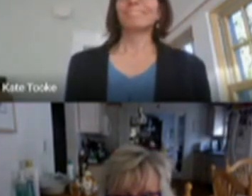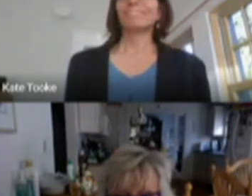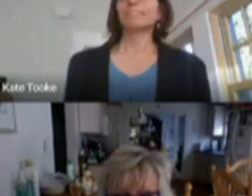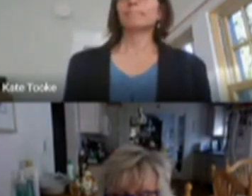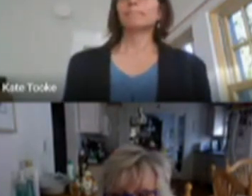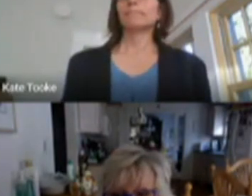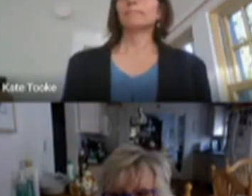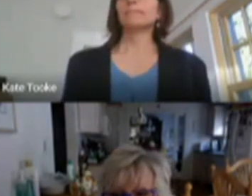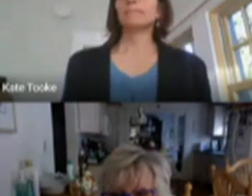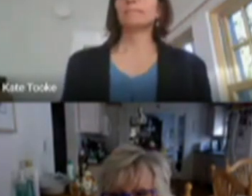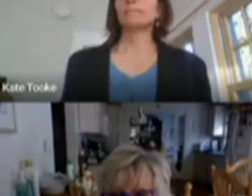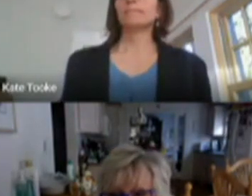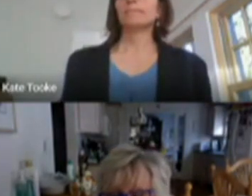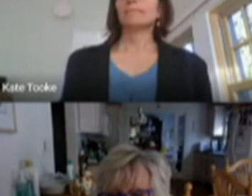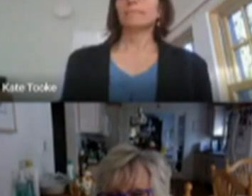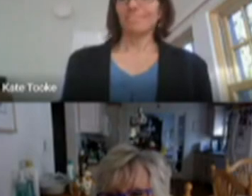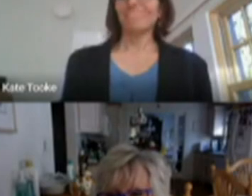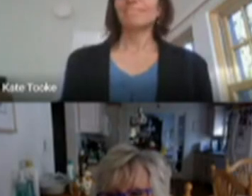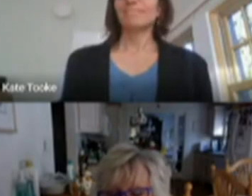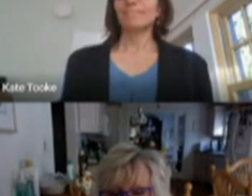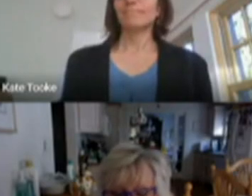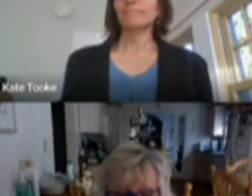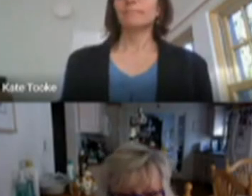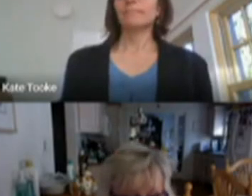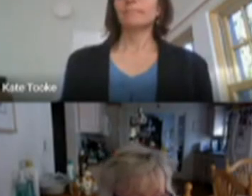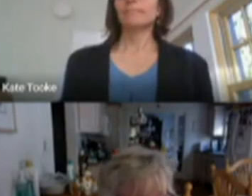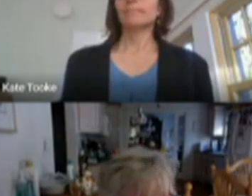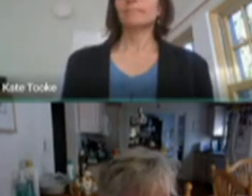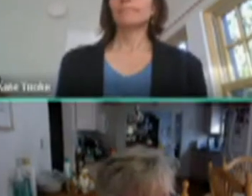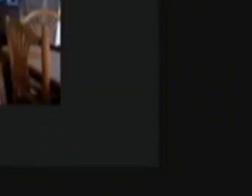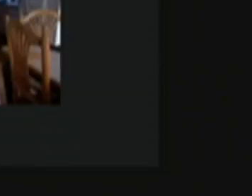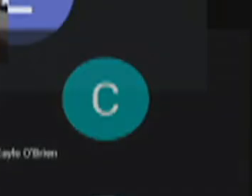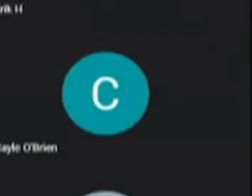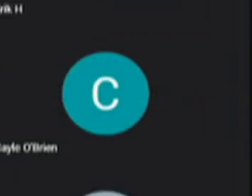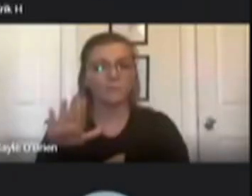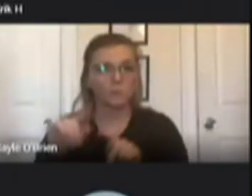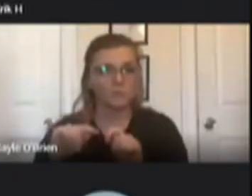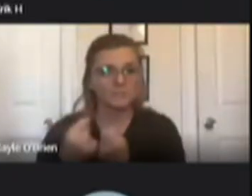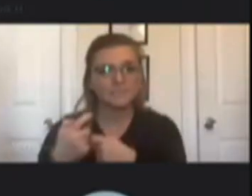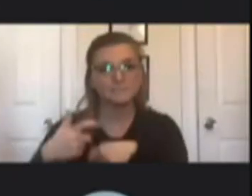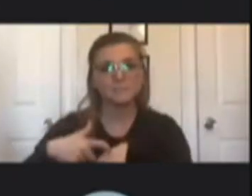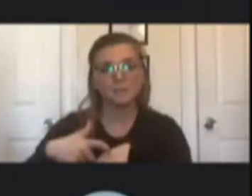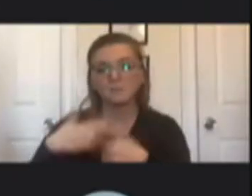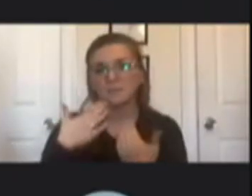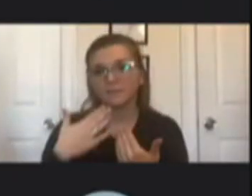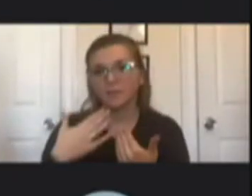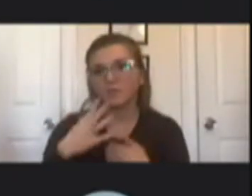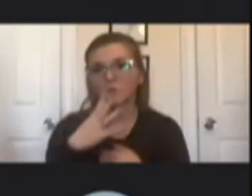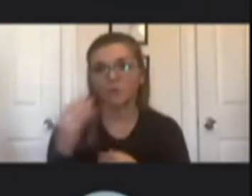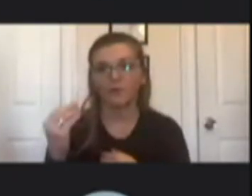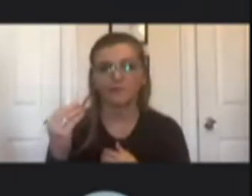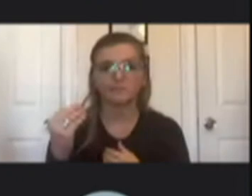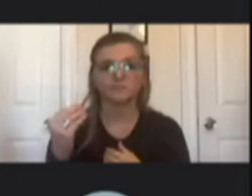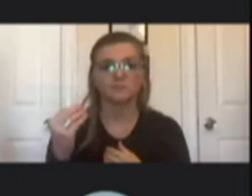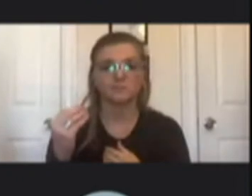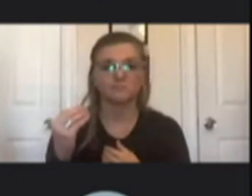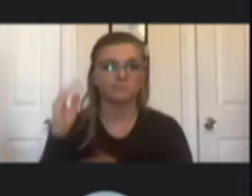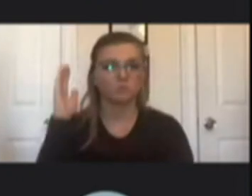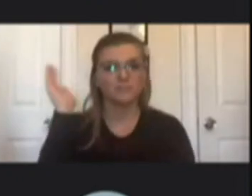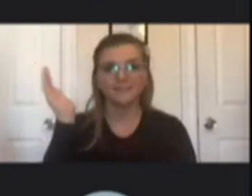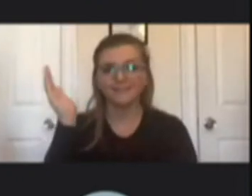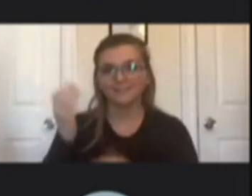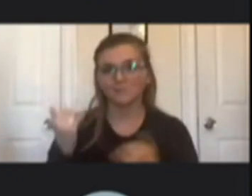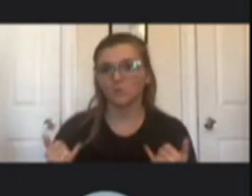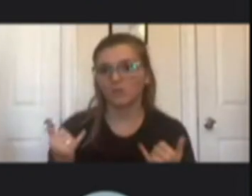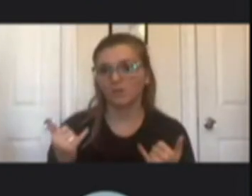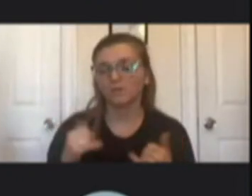okay, well, thank you very much, Kate, for your time and your team's time and letting us know, see your presentation.